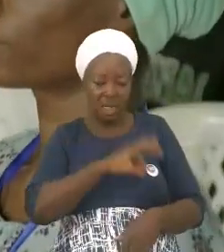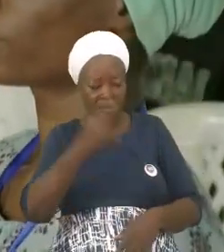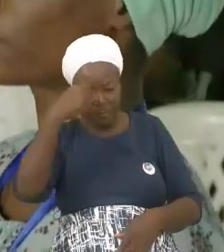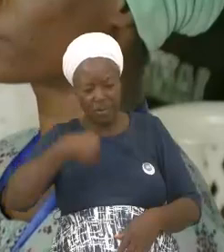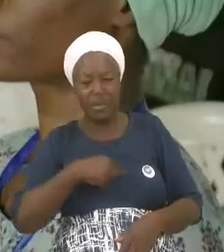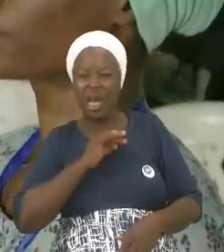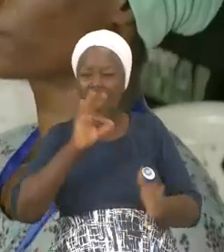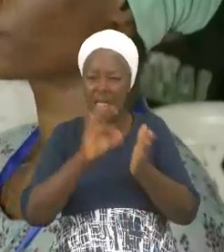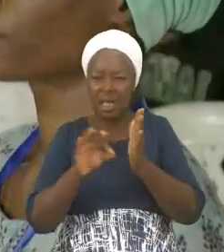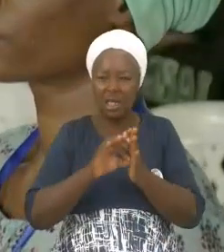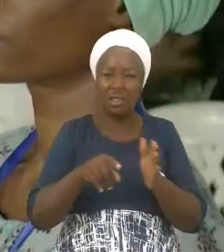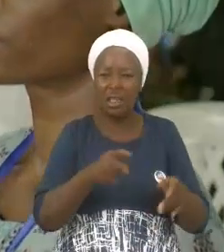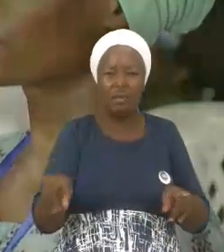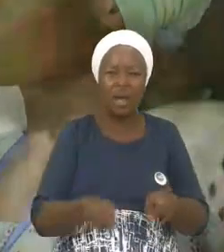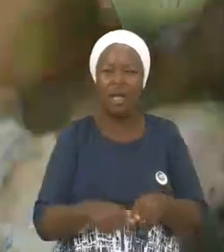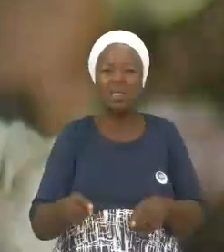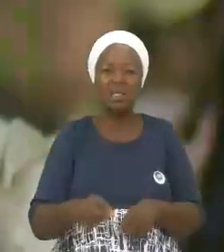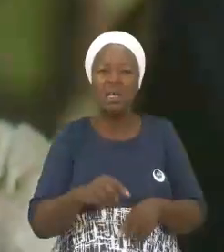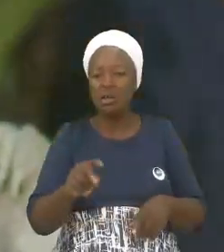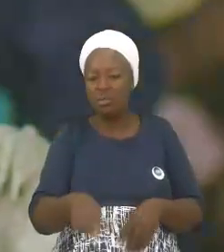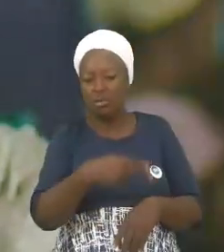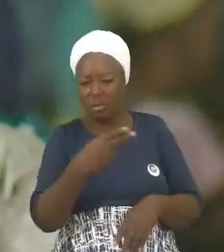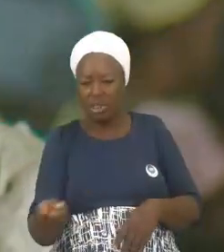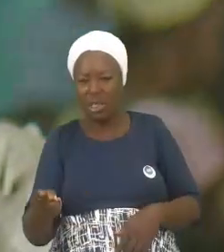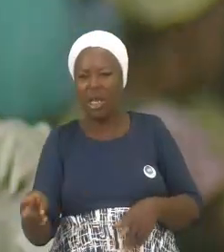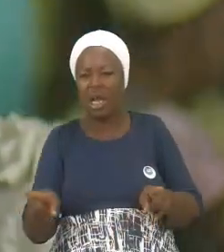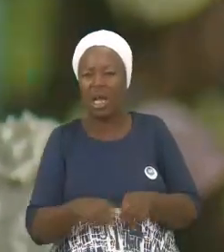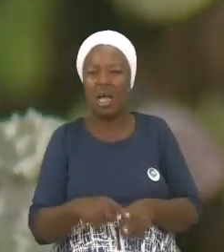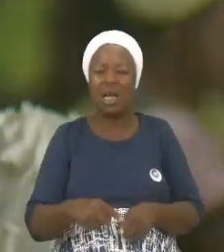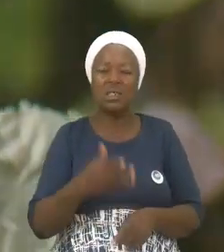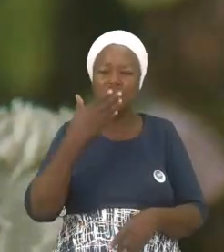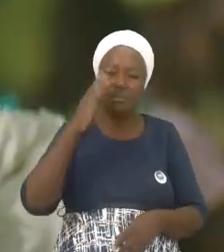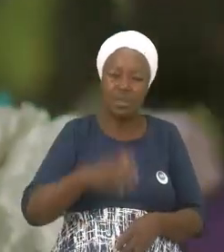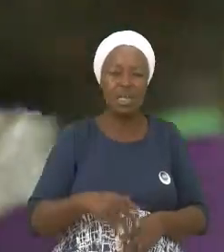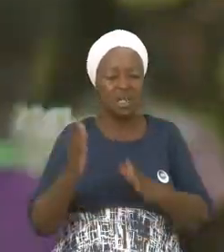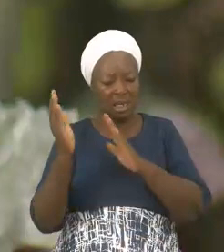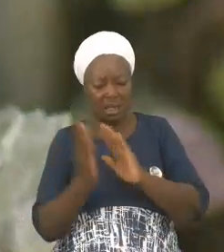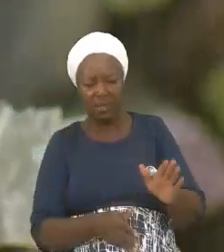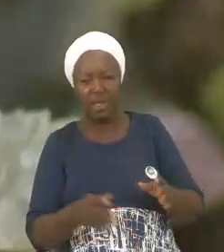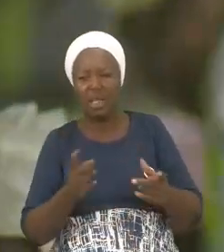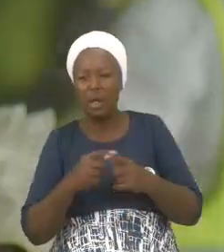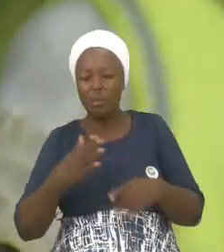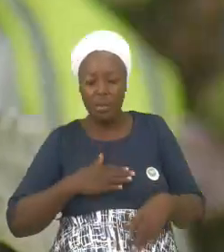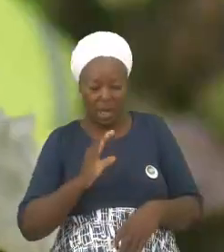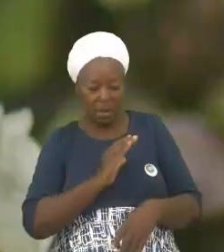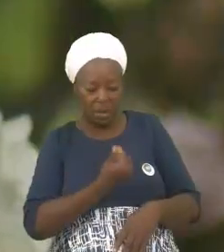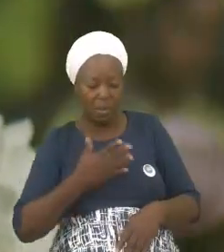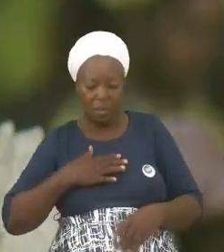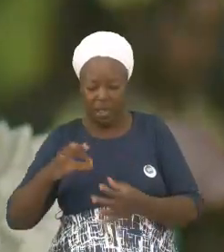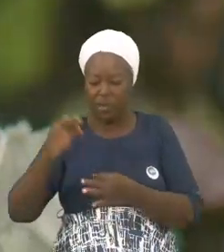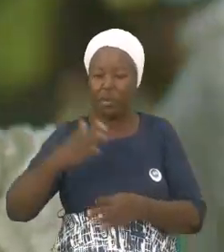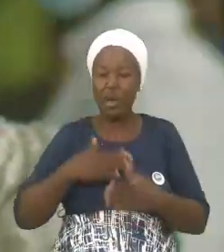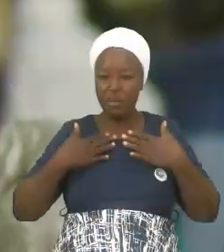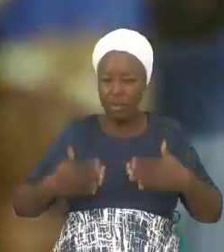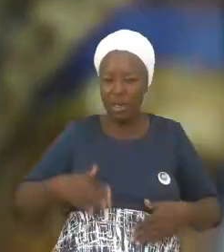count them as dung and dross, and wholeheartedly, my soul, my spirit, my body, my